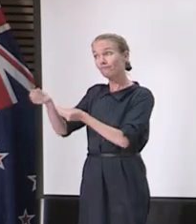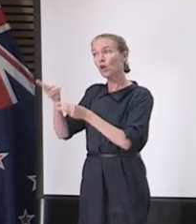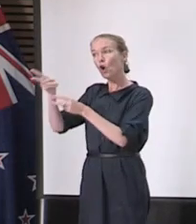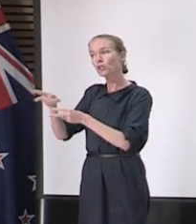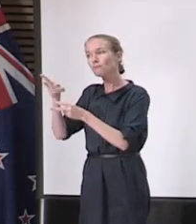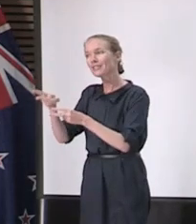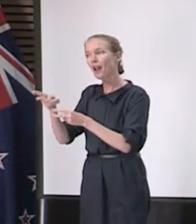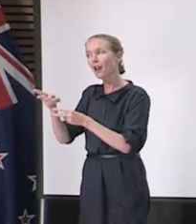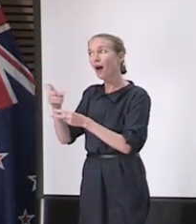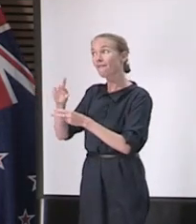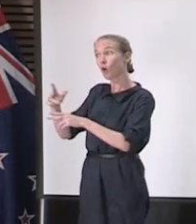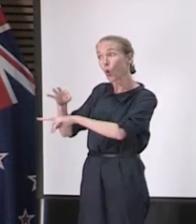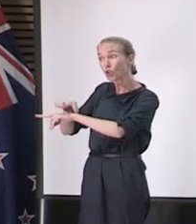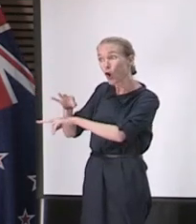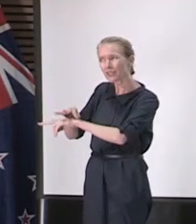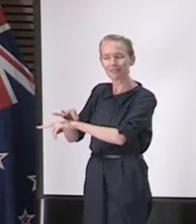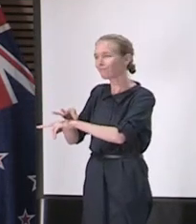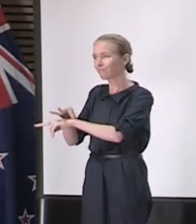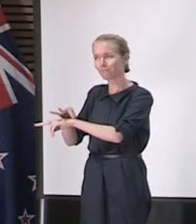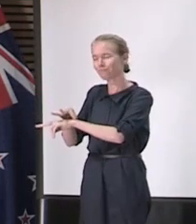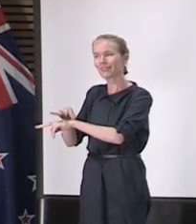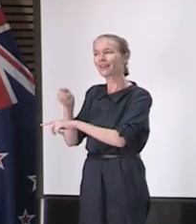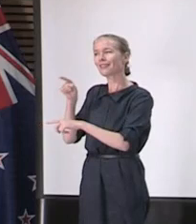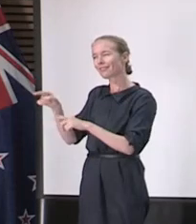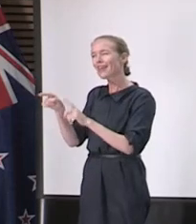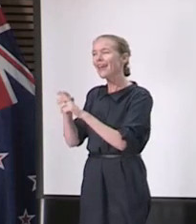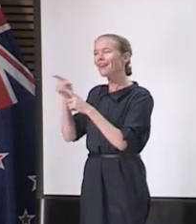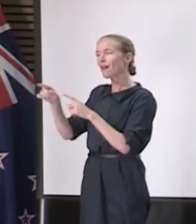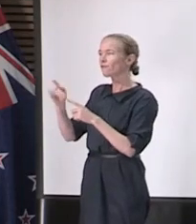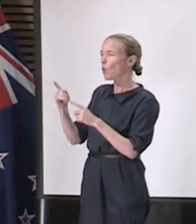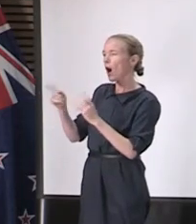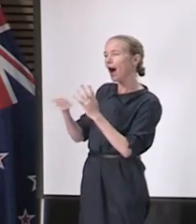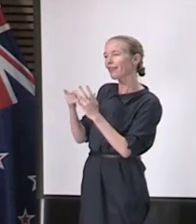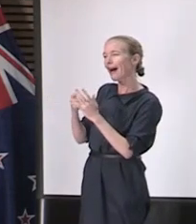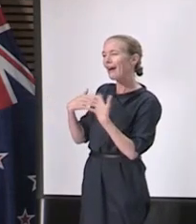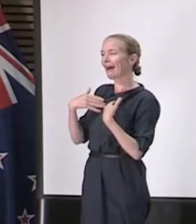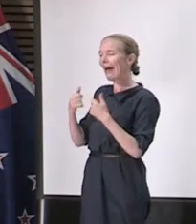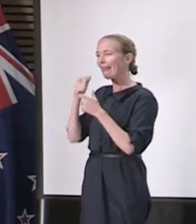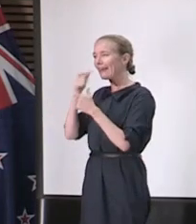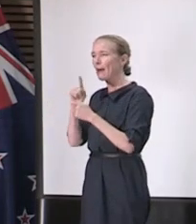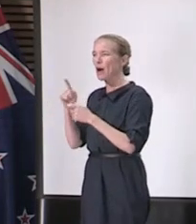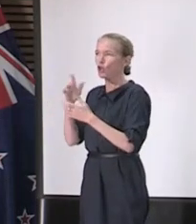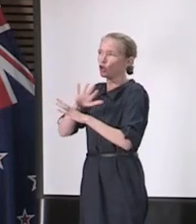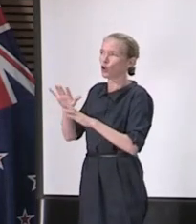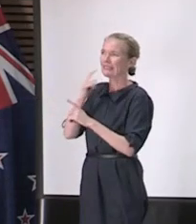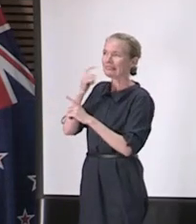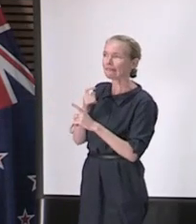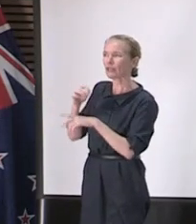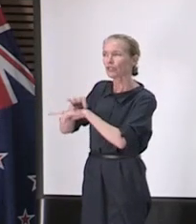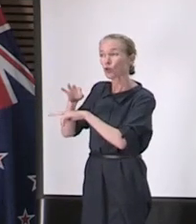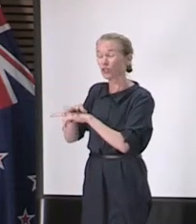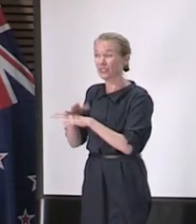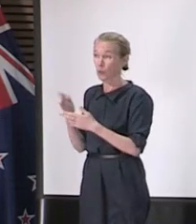we haven't counted them in our numbers of people requiring hospital-level care. The Health Ministry then needs to change the way it words